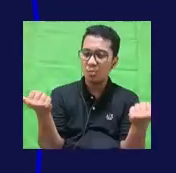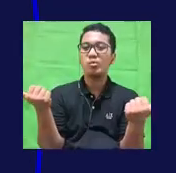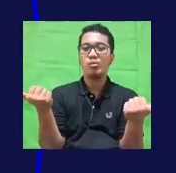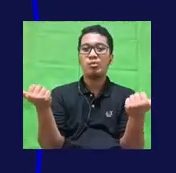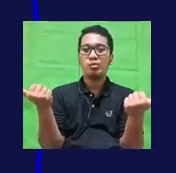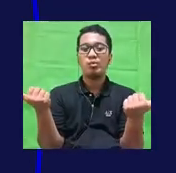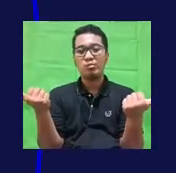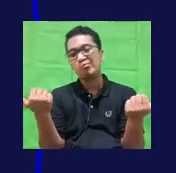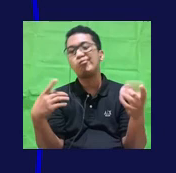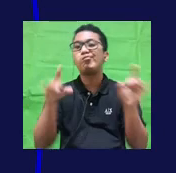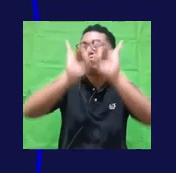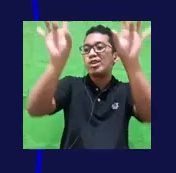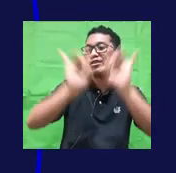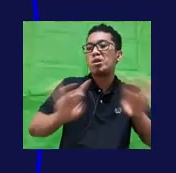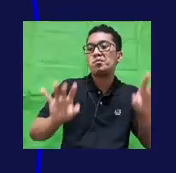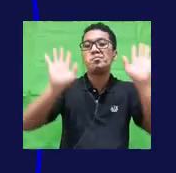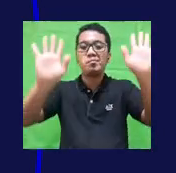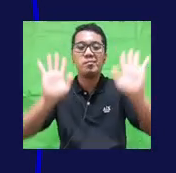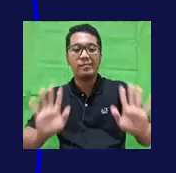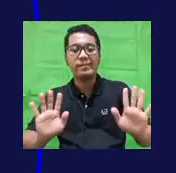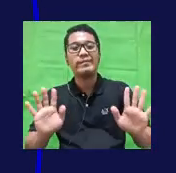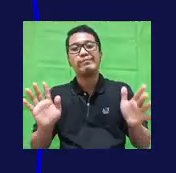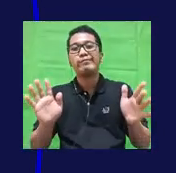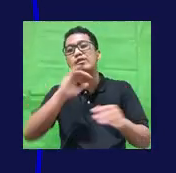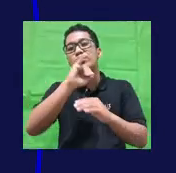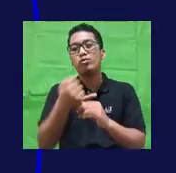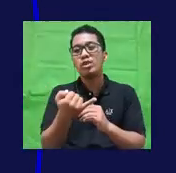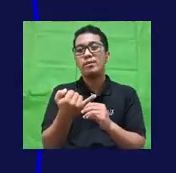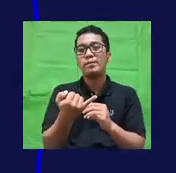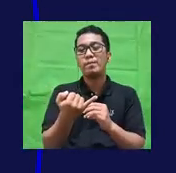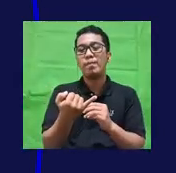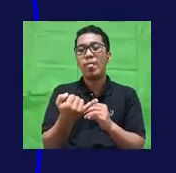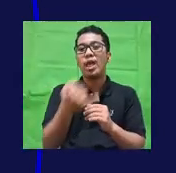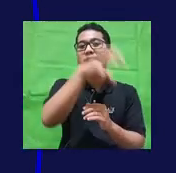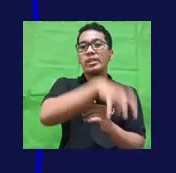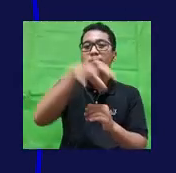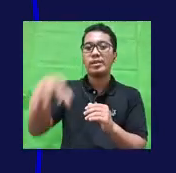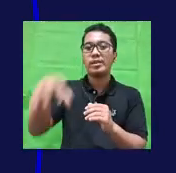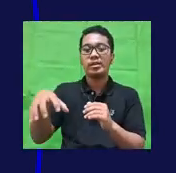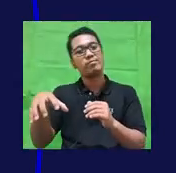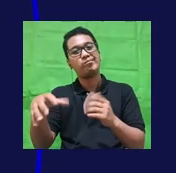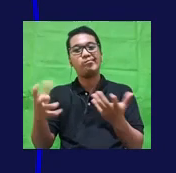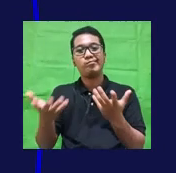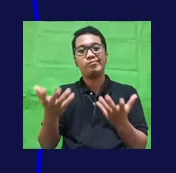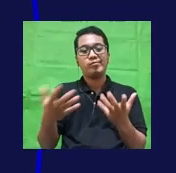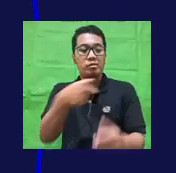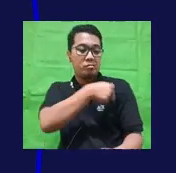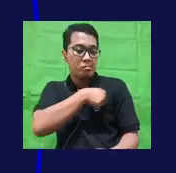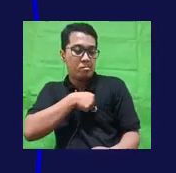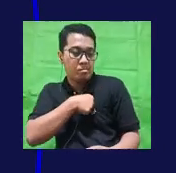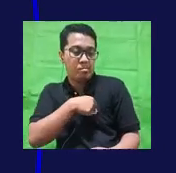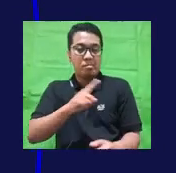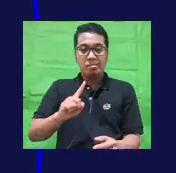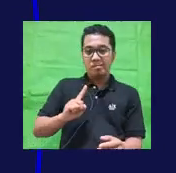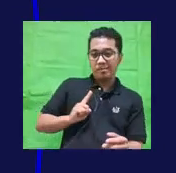also me arriving in those places with my own identity, with my own views of the world, I always needed